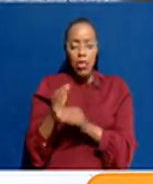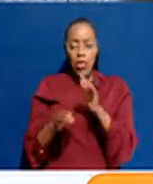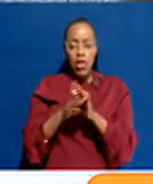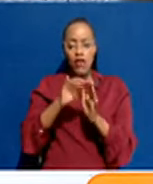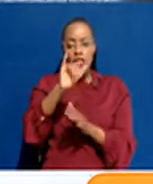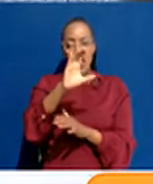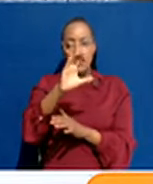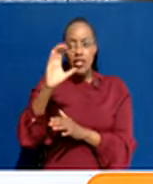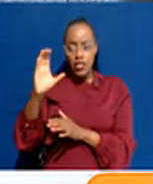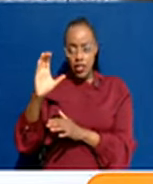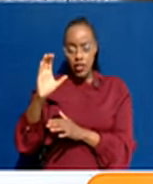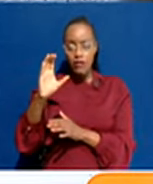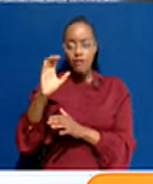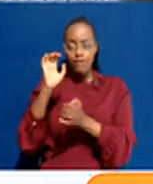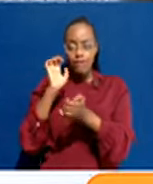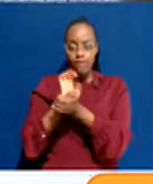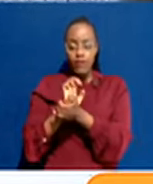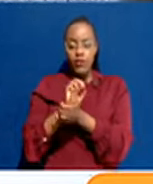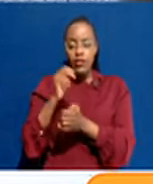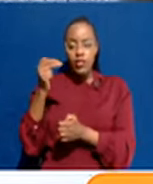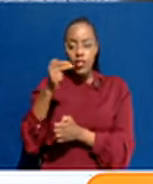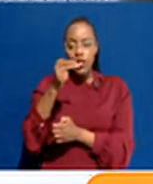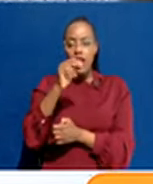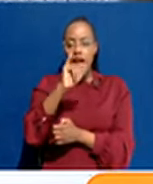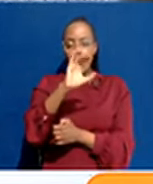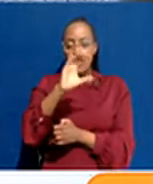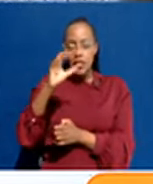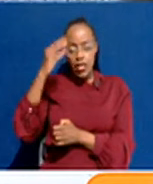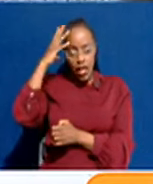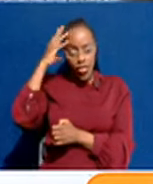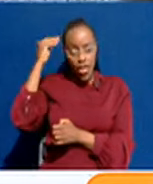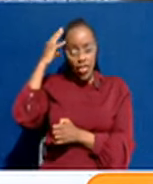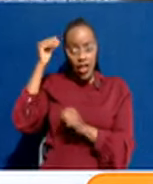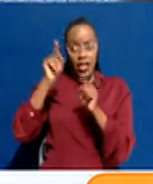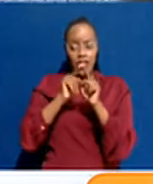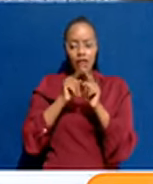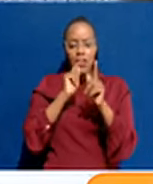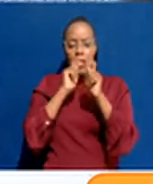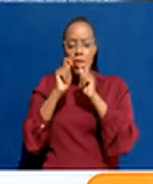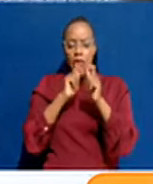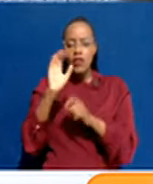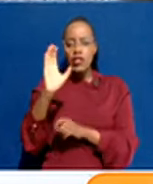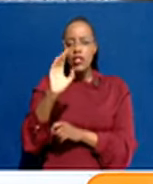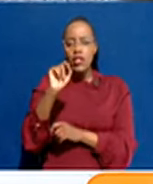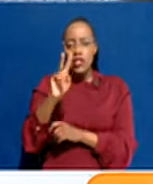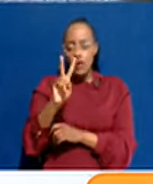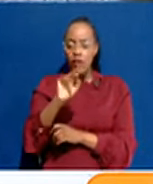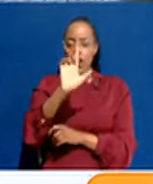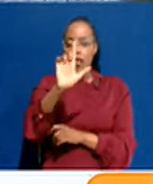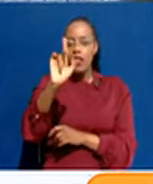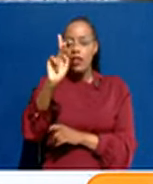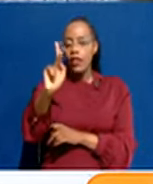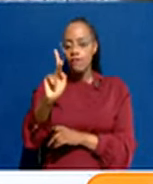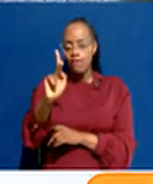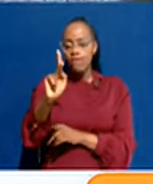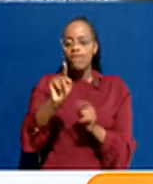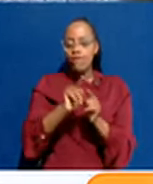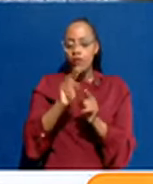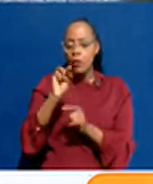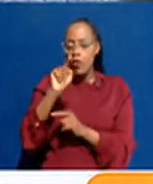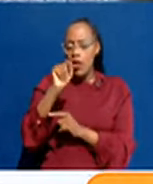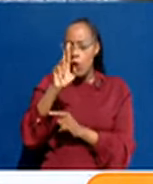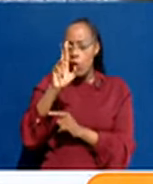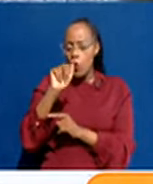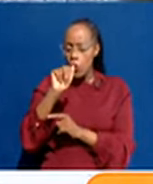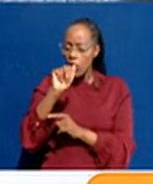ICC detention facility in The Hague in Netherlands. In a wide-ranging interview with Citizen TV's Linus Kaikai, Muthaura opened up